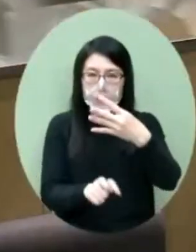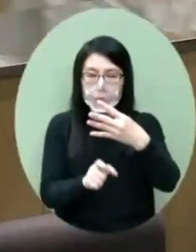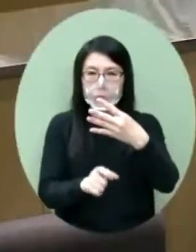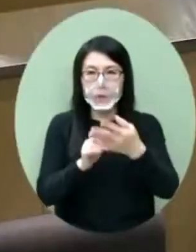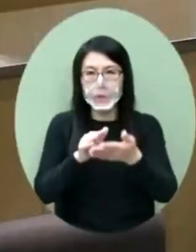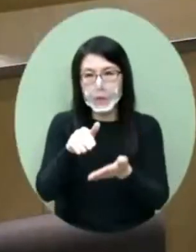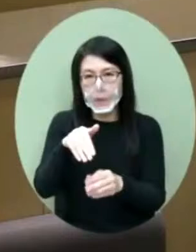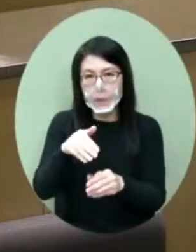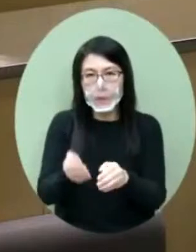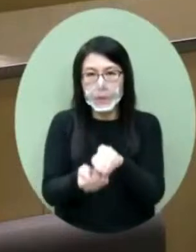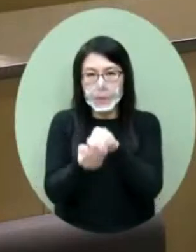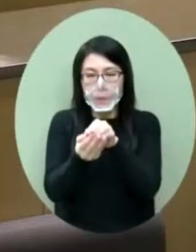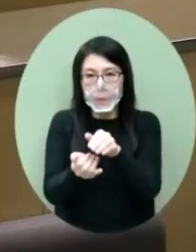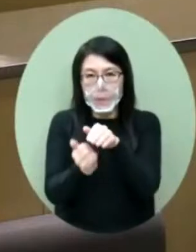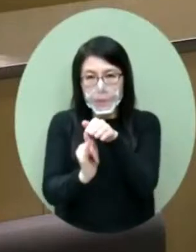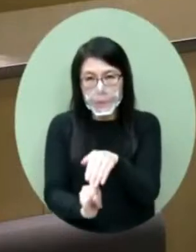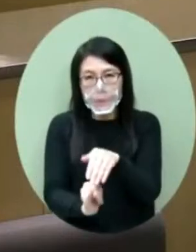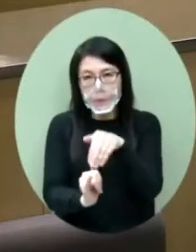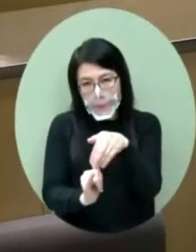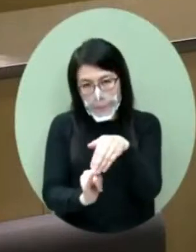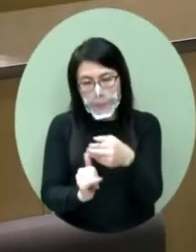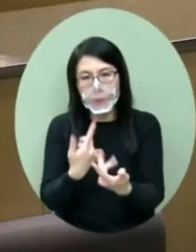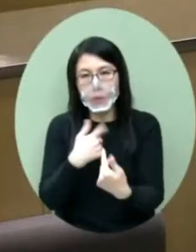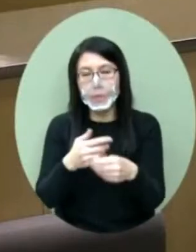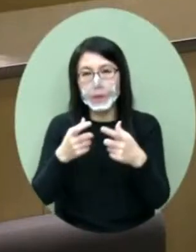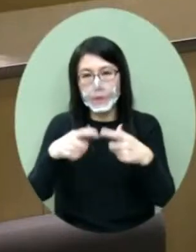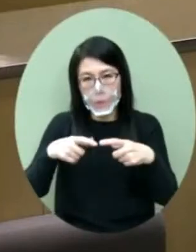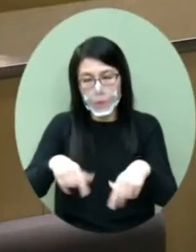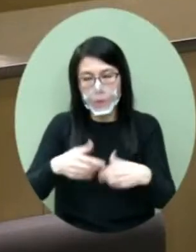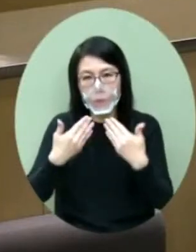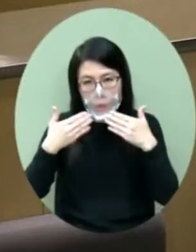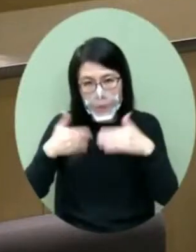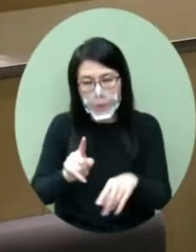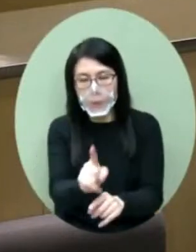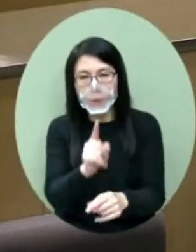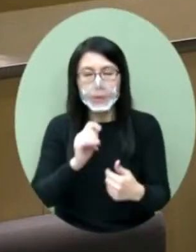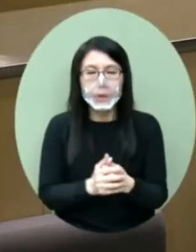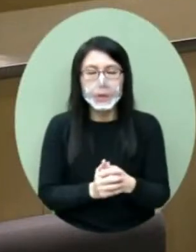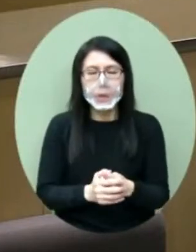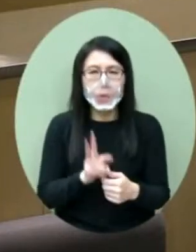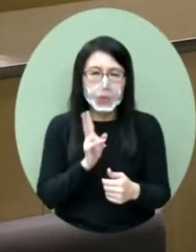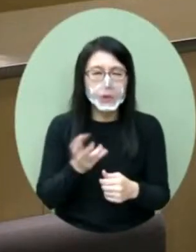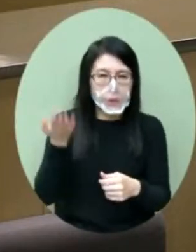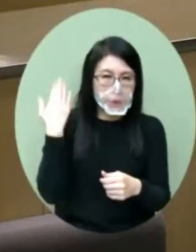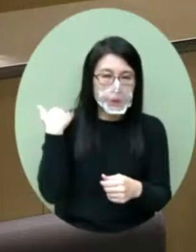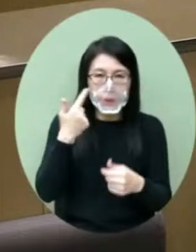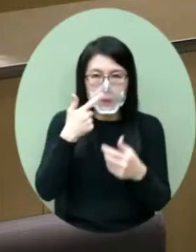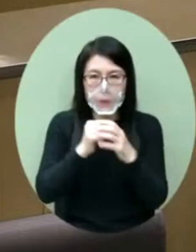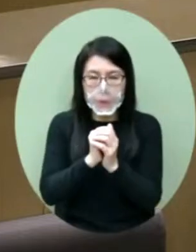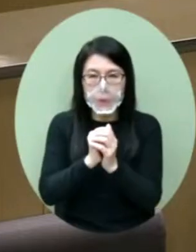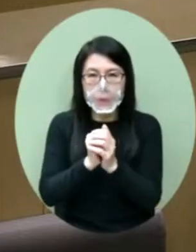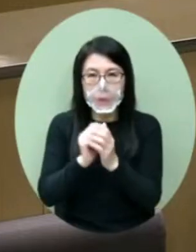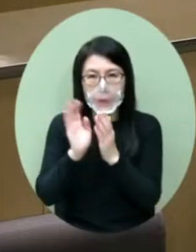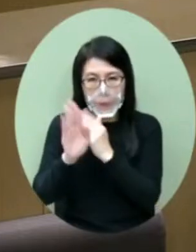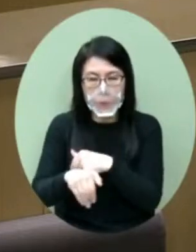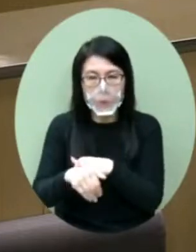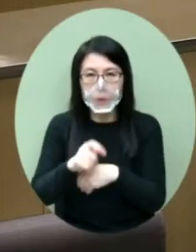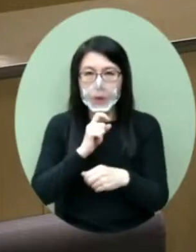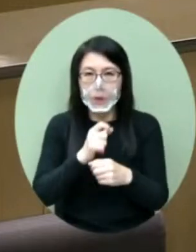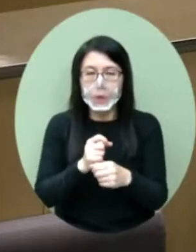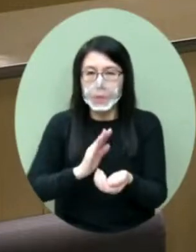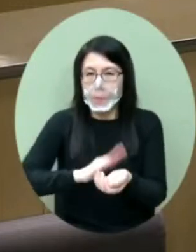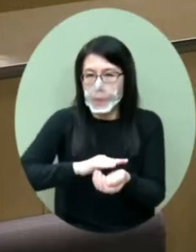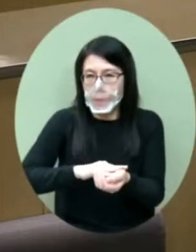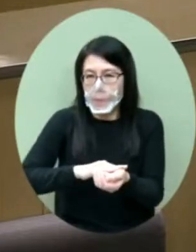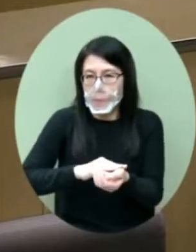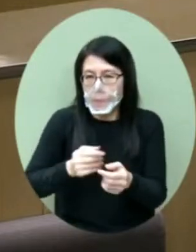For the Qingming and Easter holiday are approaching, would you anticipate that the epidemic